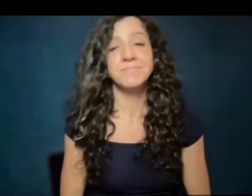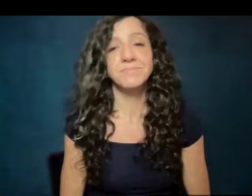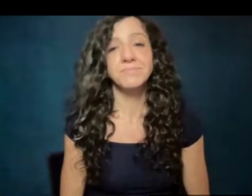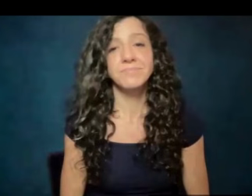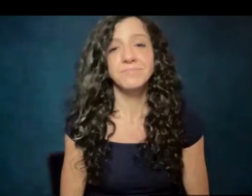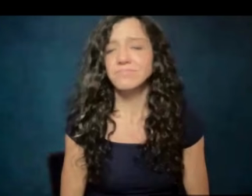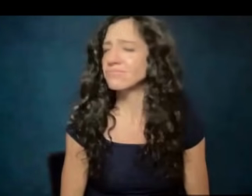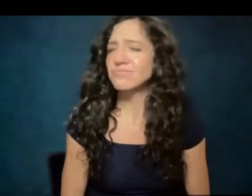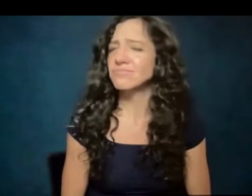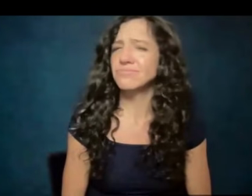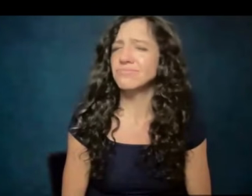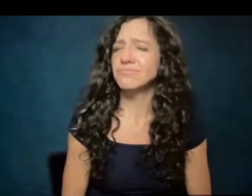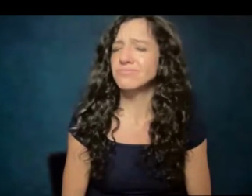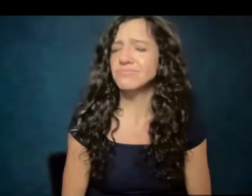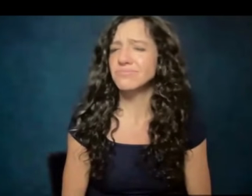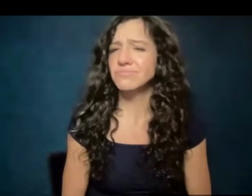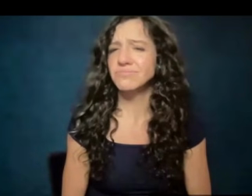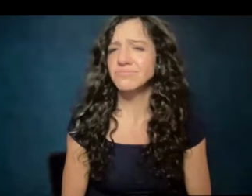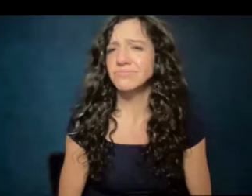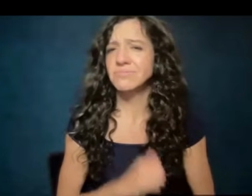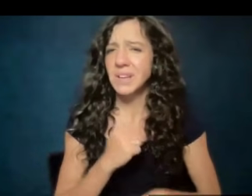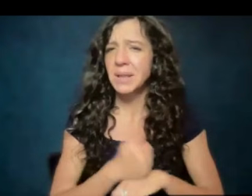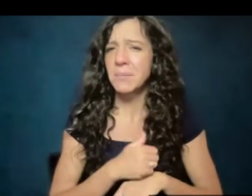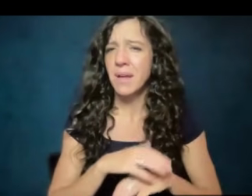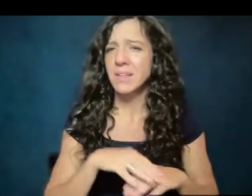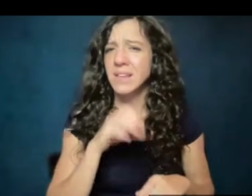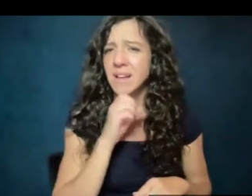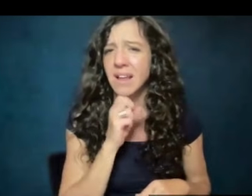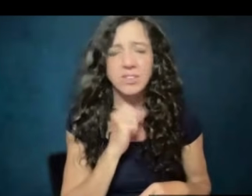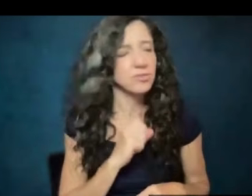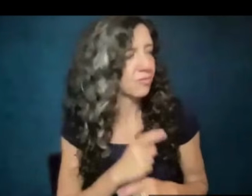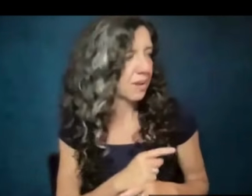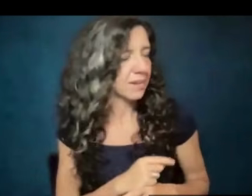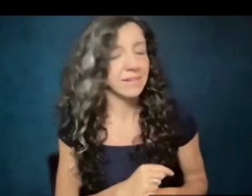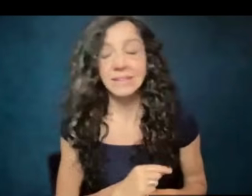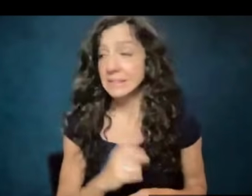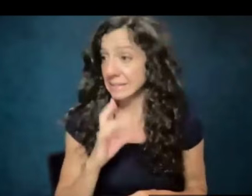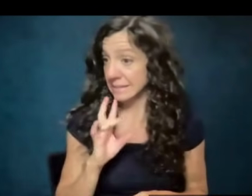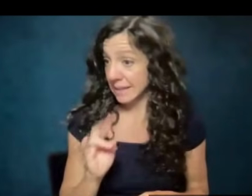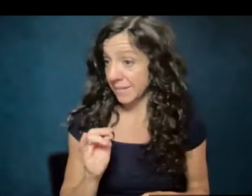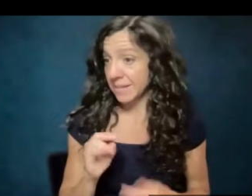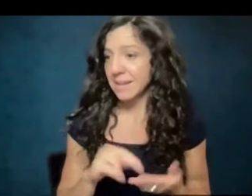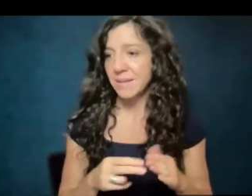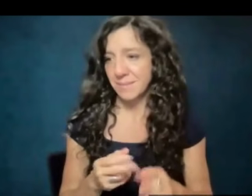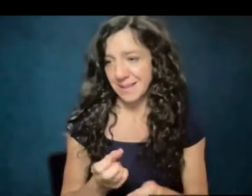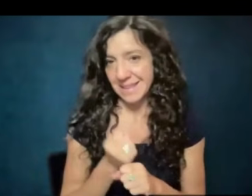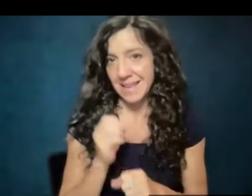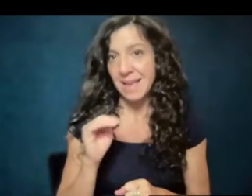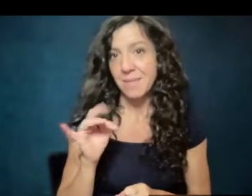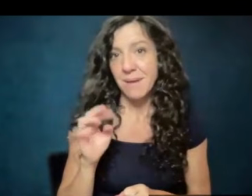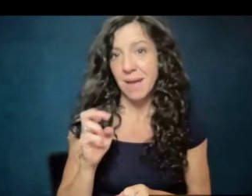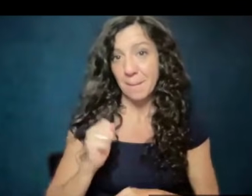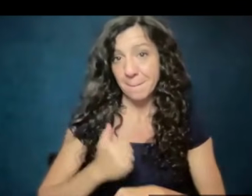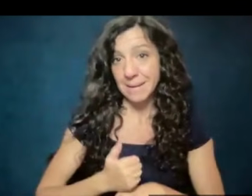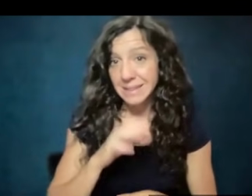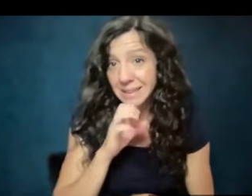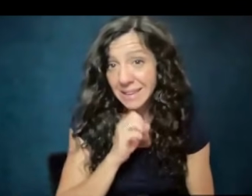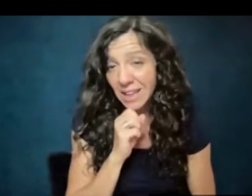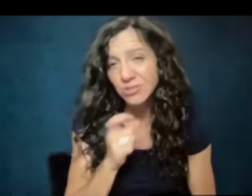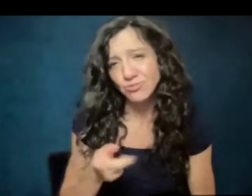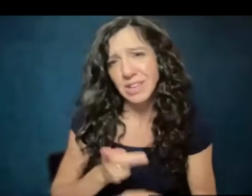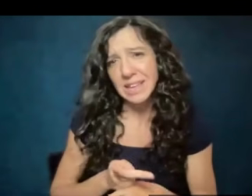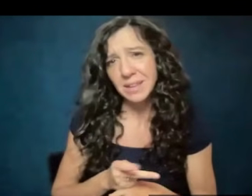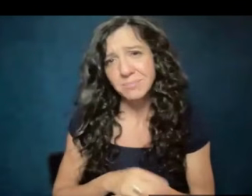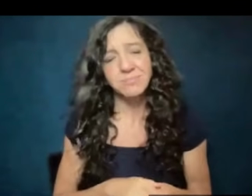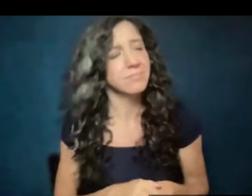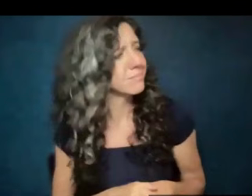I'm No, not sure. It's based on age. So the person's 70, Yeah. they're receiving Medicare based on age. They keep Medicare. Yeah, I'm not